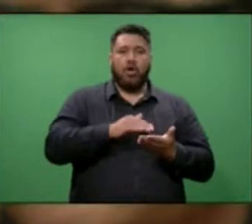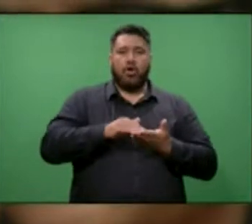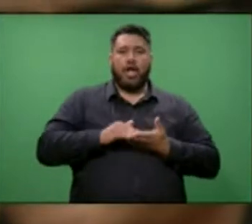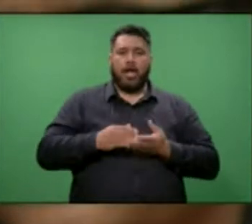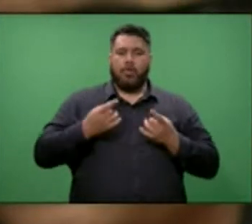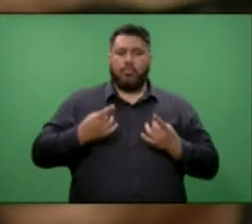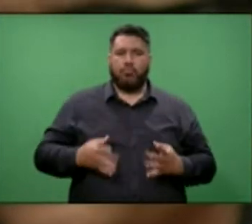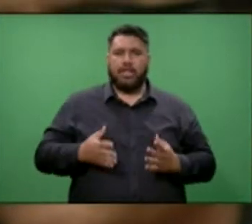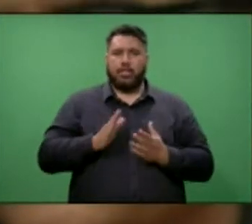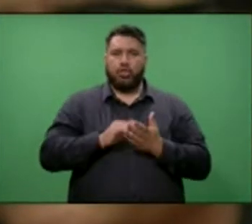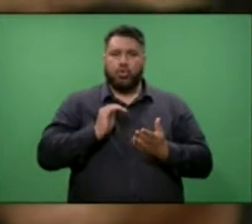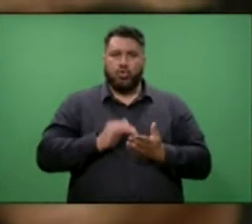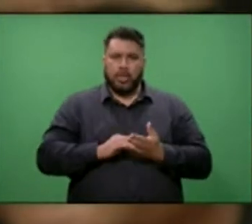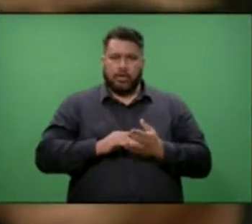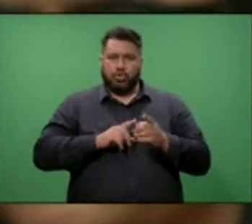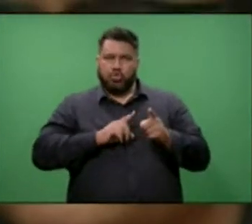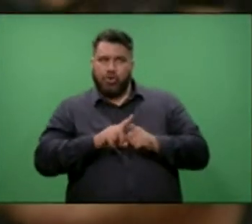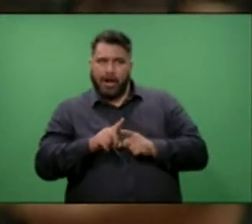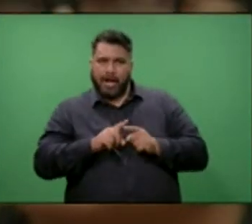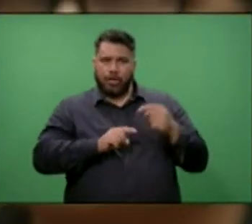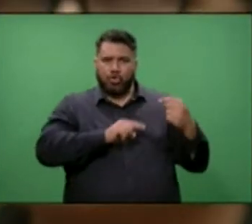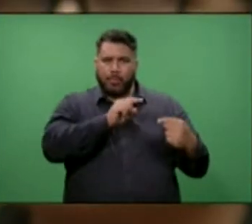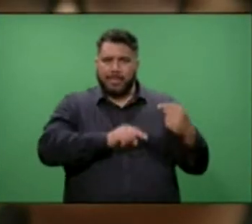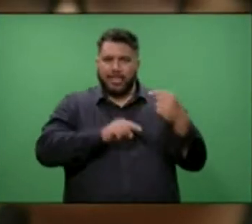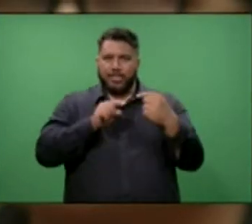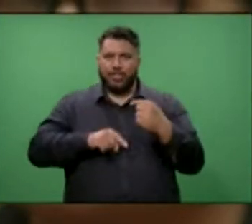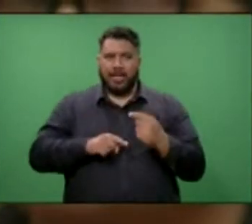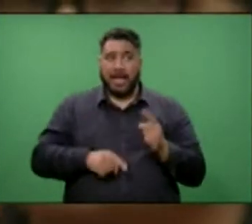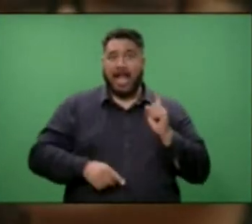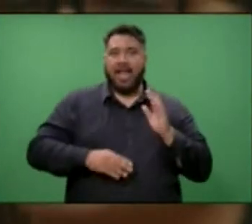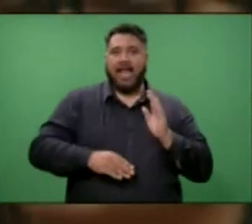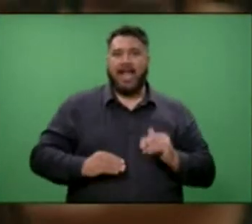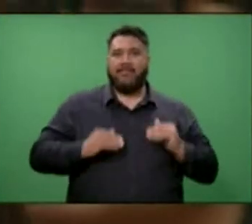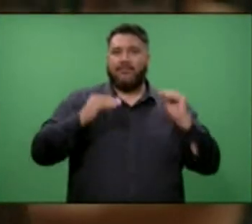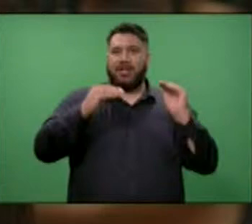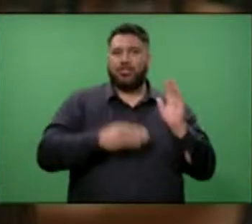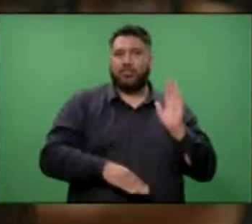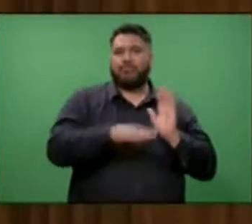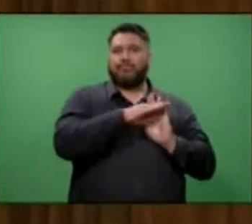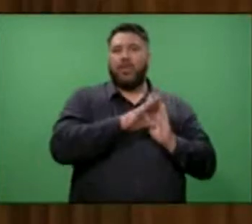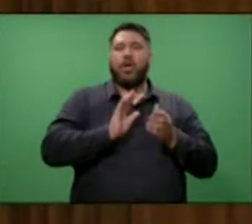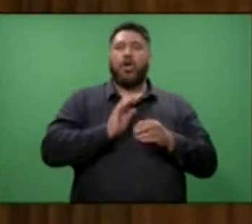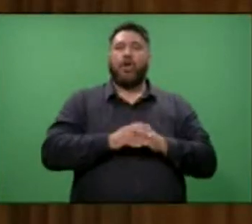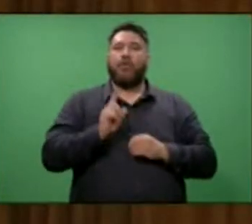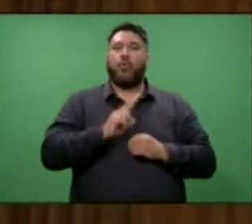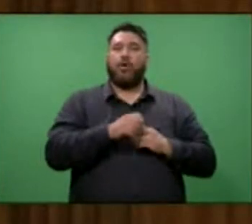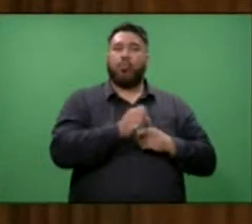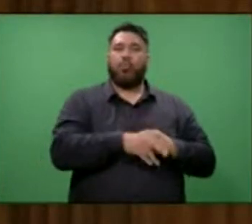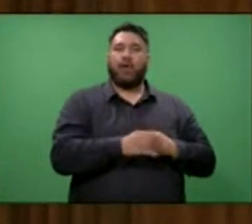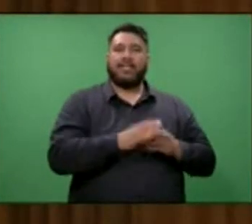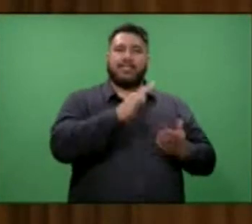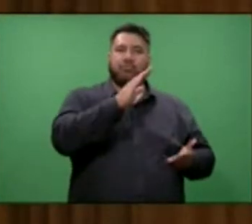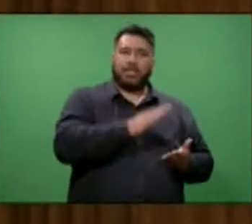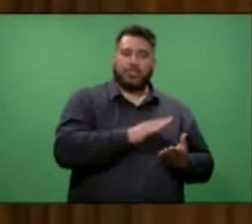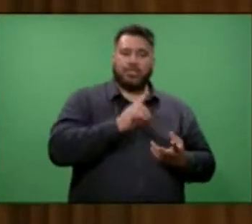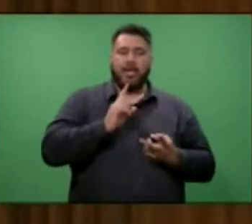of our competitive advantage in renewable energy and waste reduction.